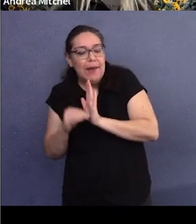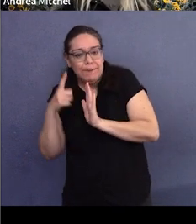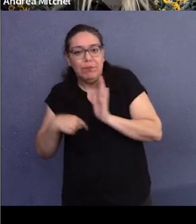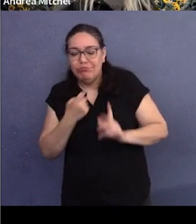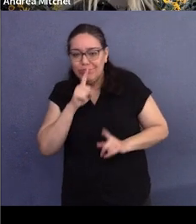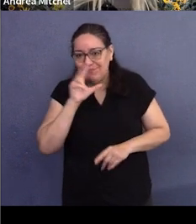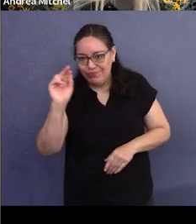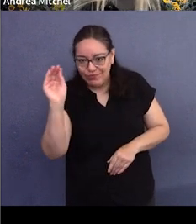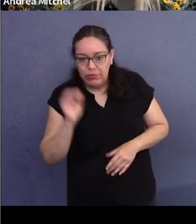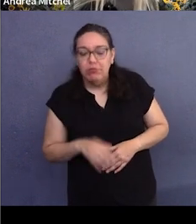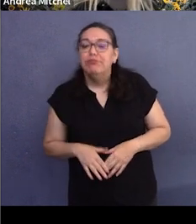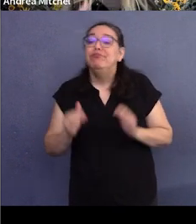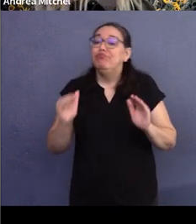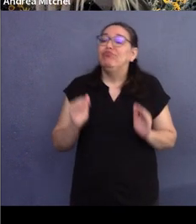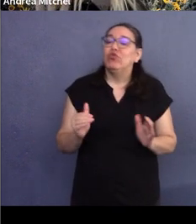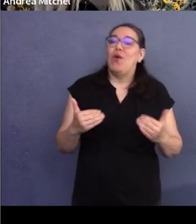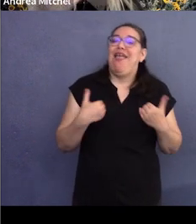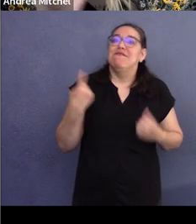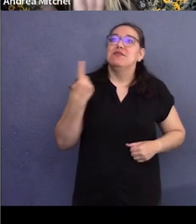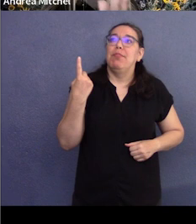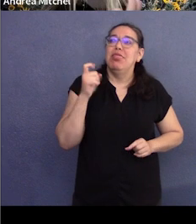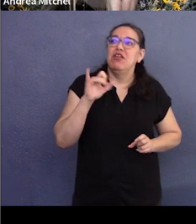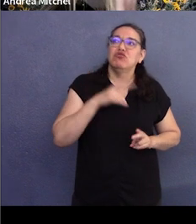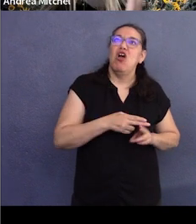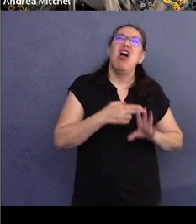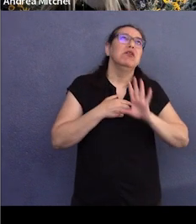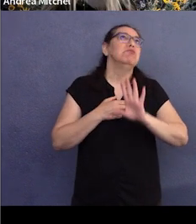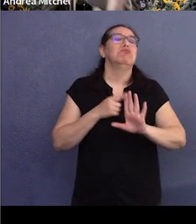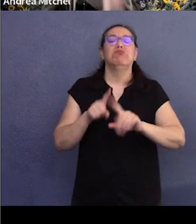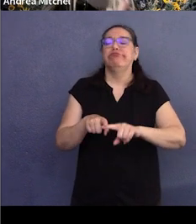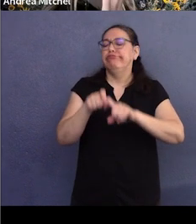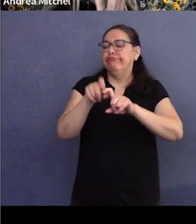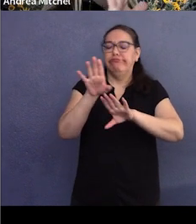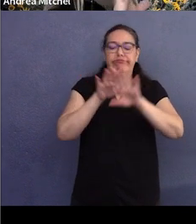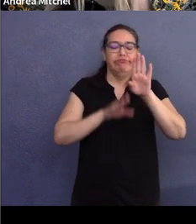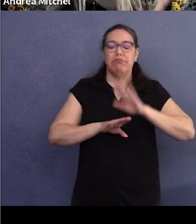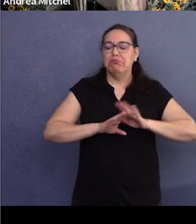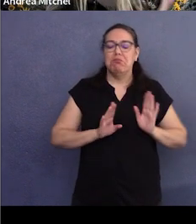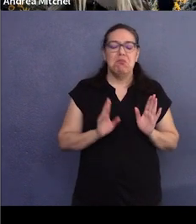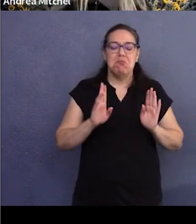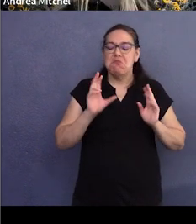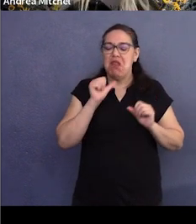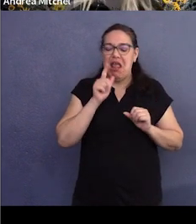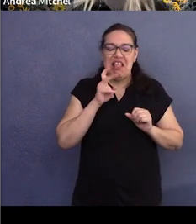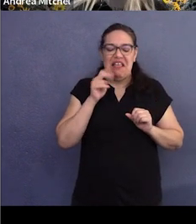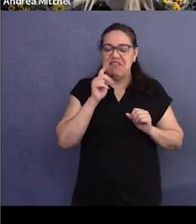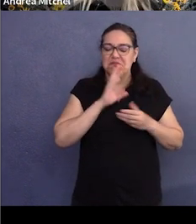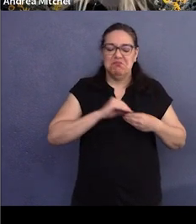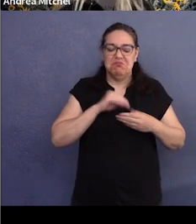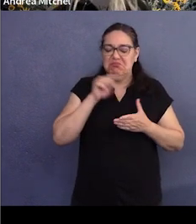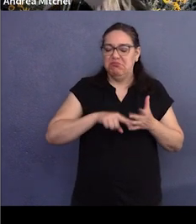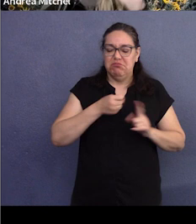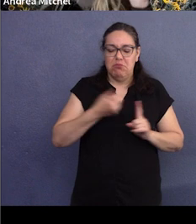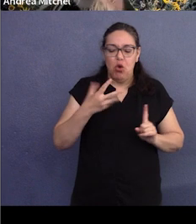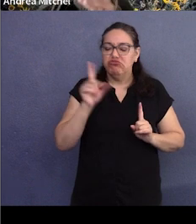So there's something called, you know what? I'm not even going to go into this unless if you are going after a federal